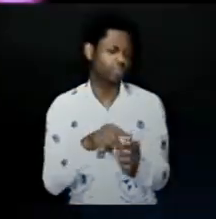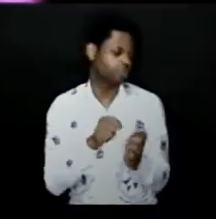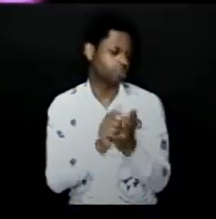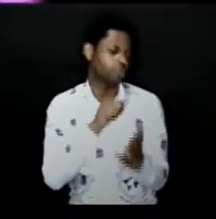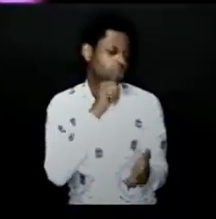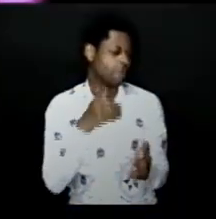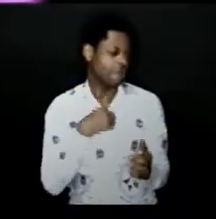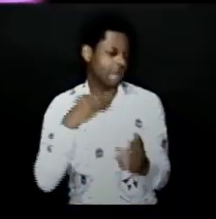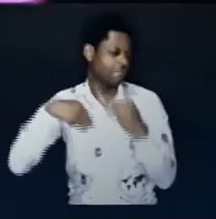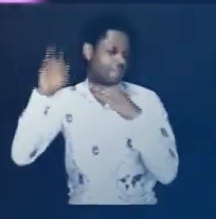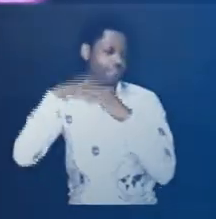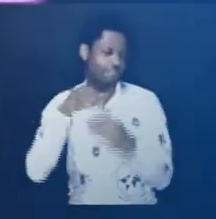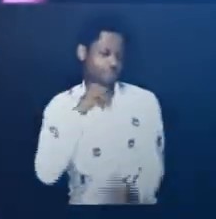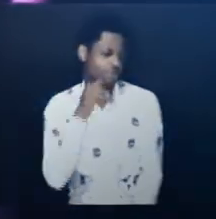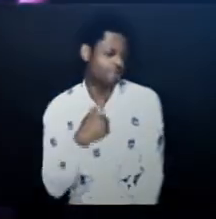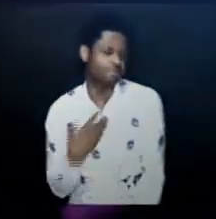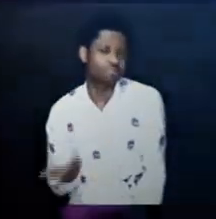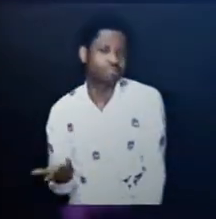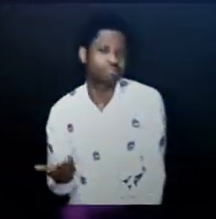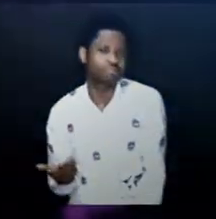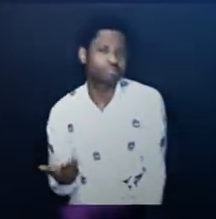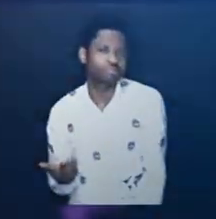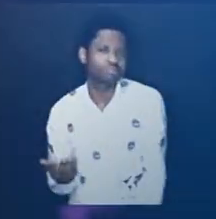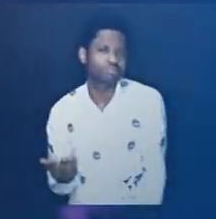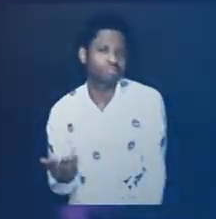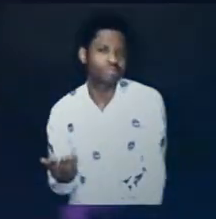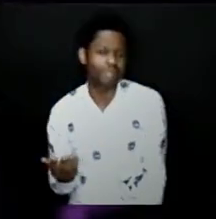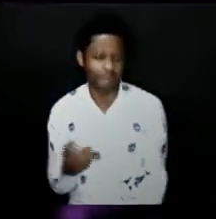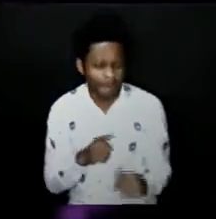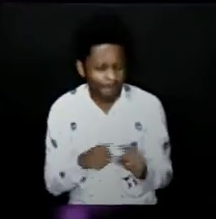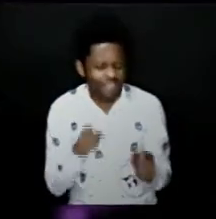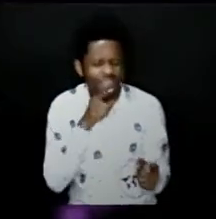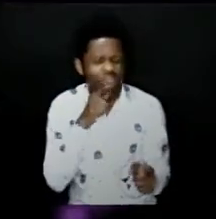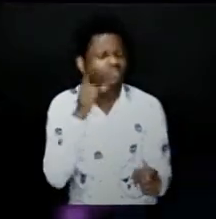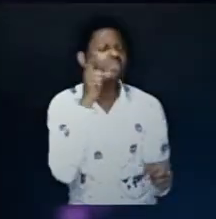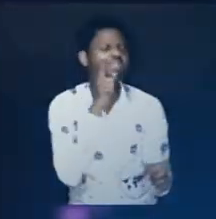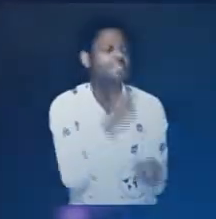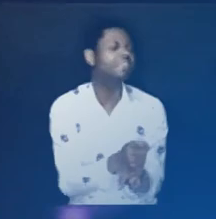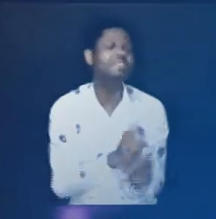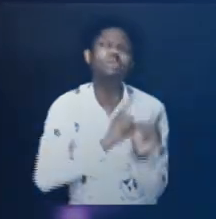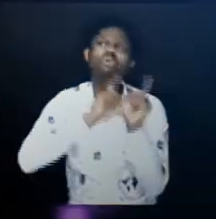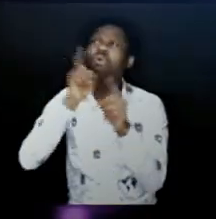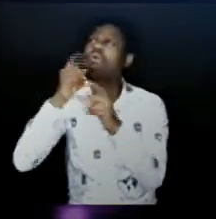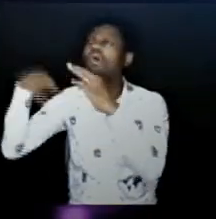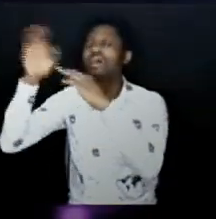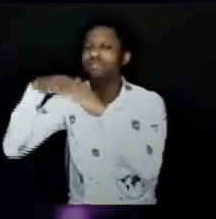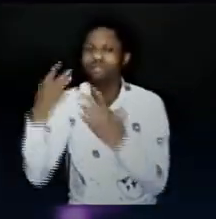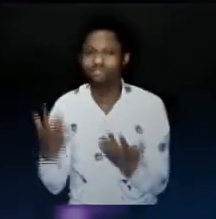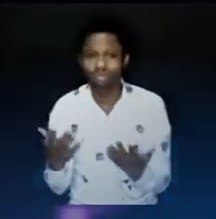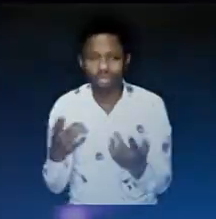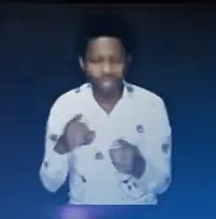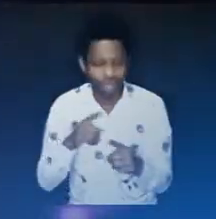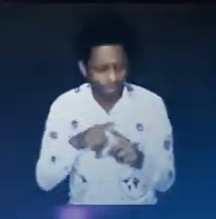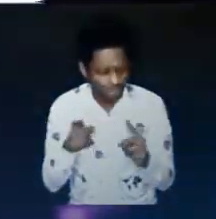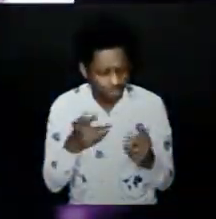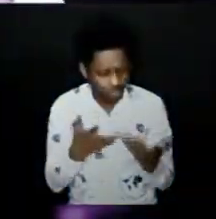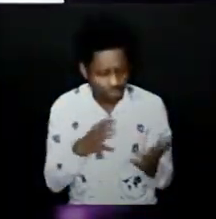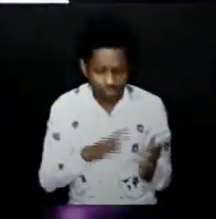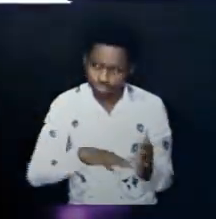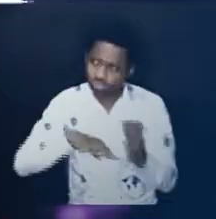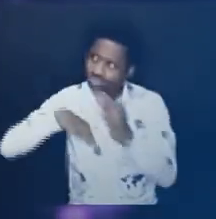But we are not just going to heaven. We want to reach heaven and